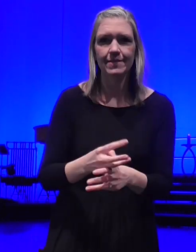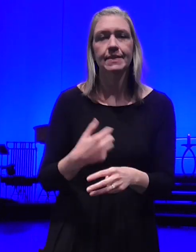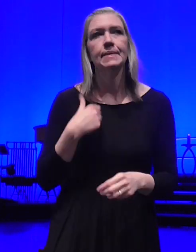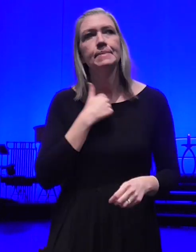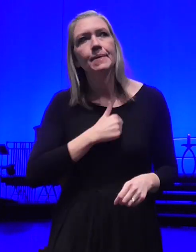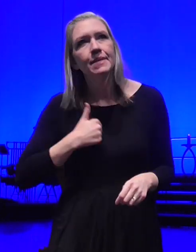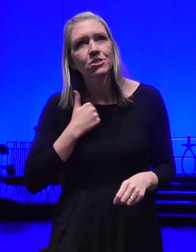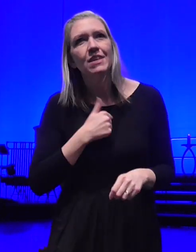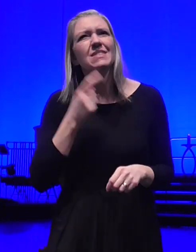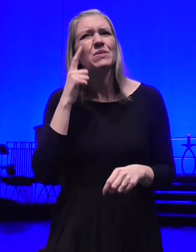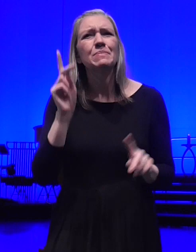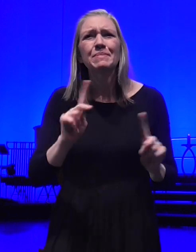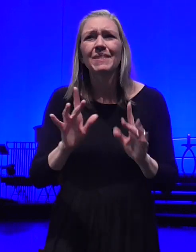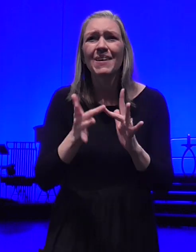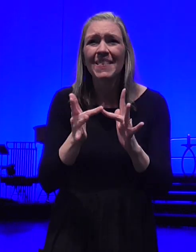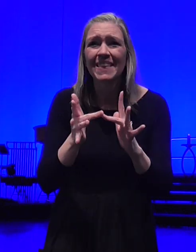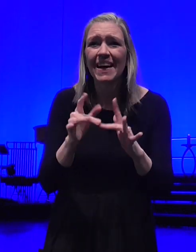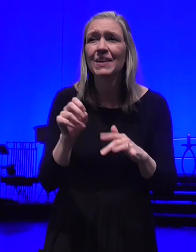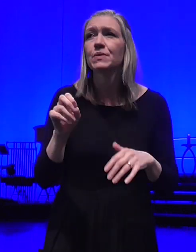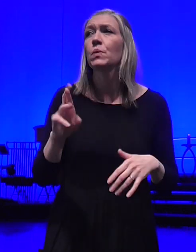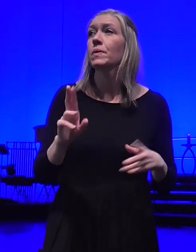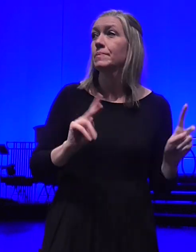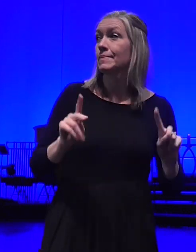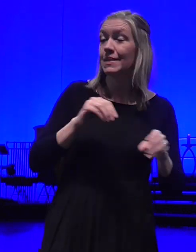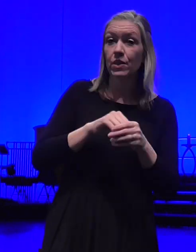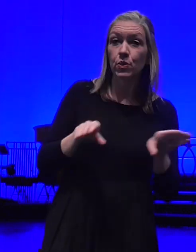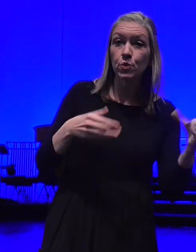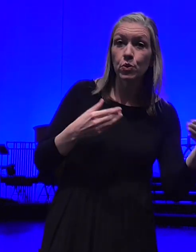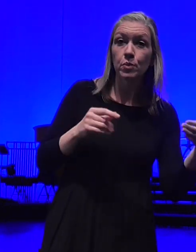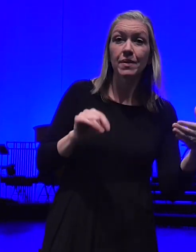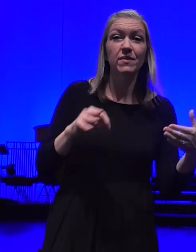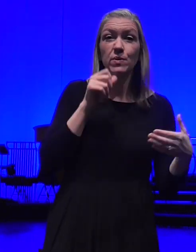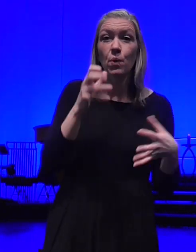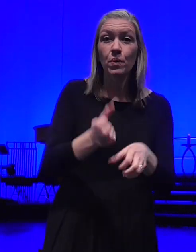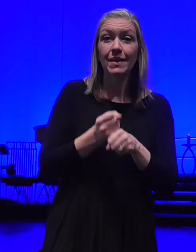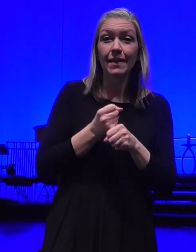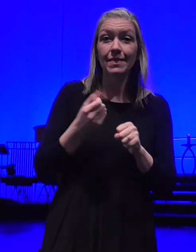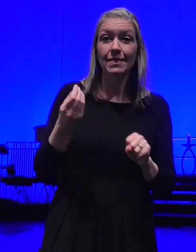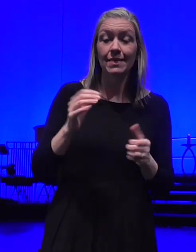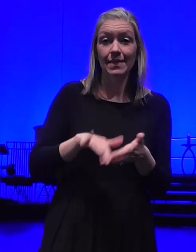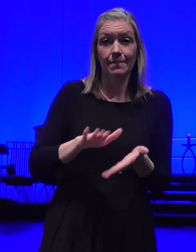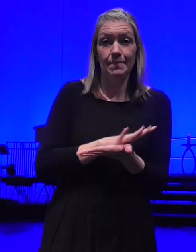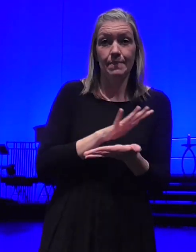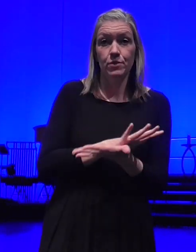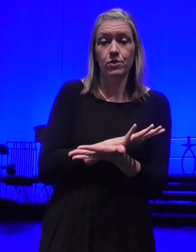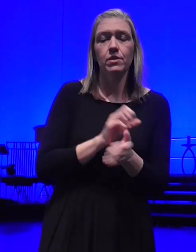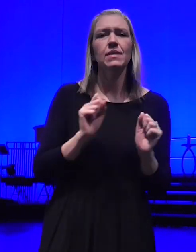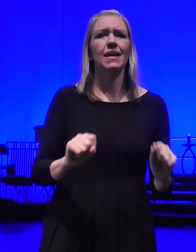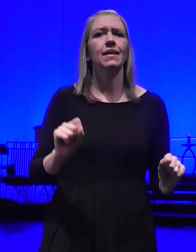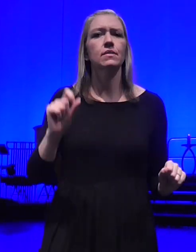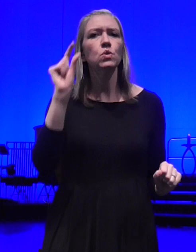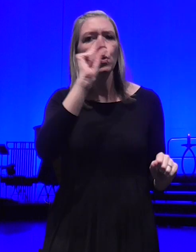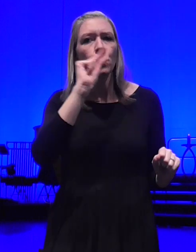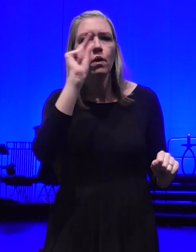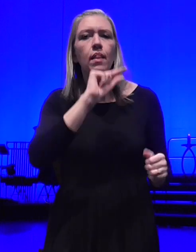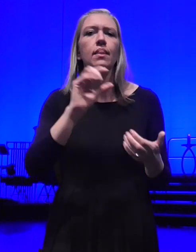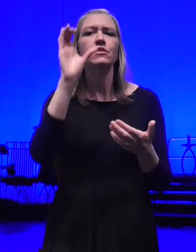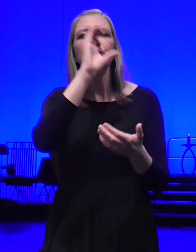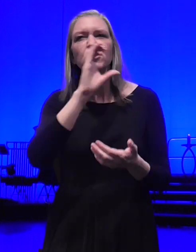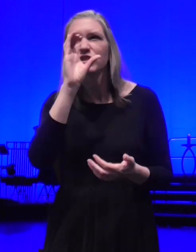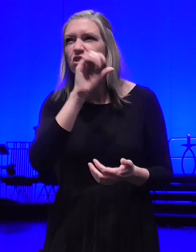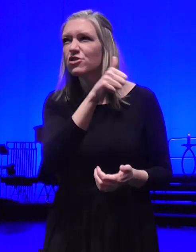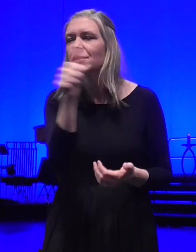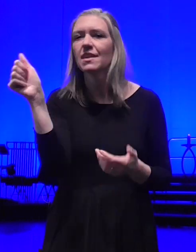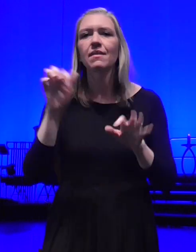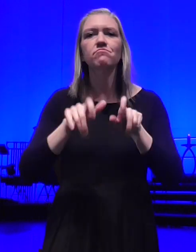to our online or to anyone in the room who doesn't get one of these, you can Google or do an internet